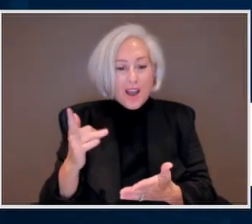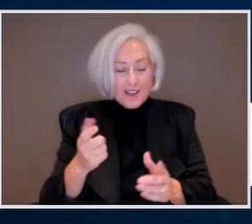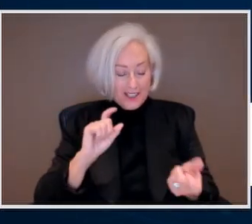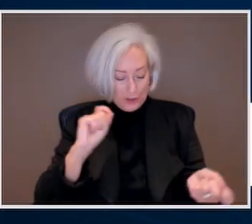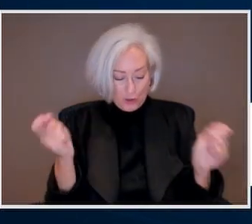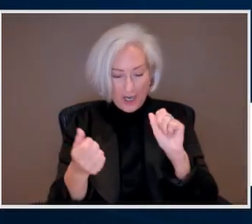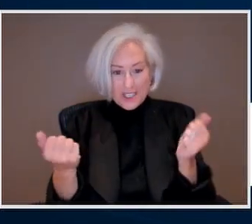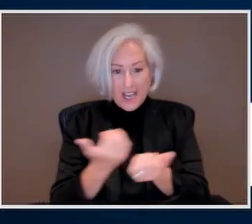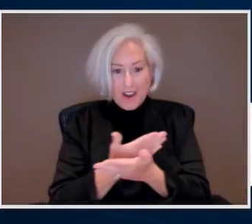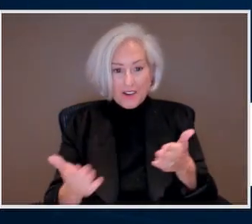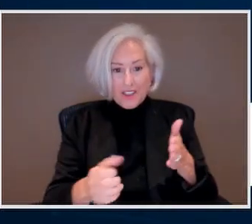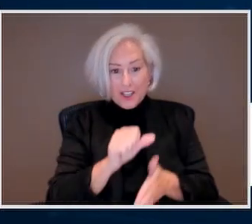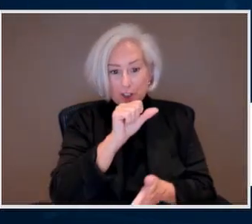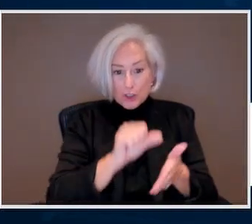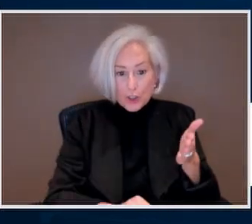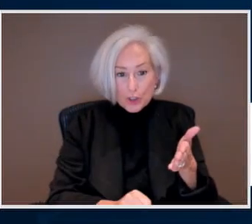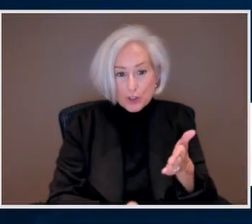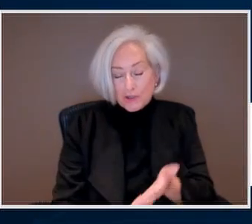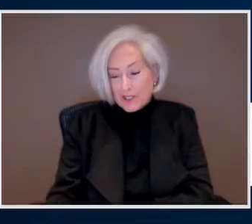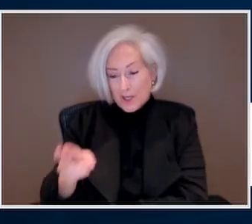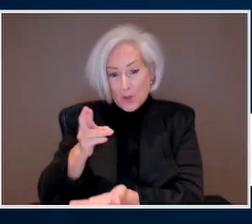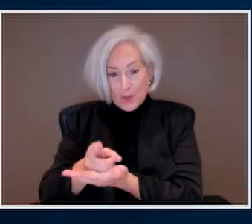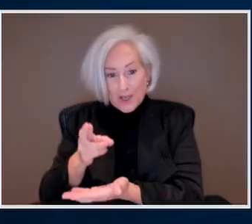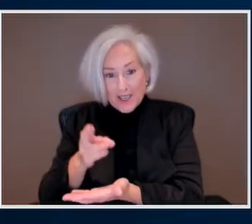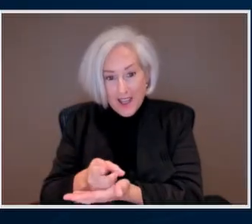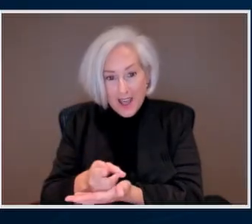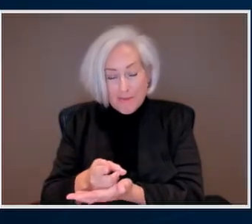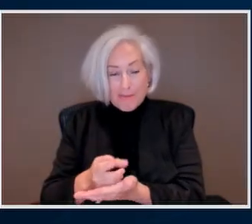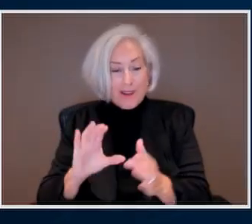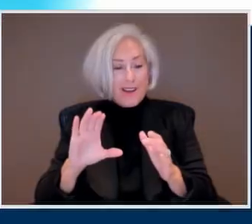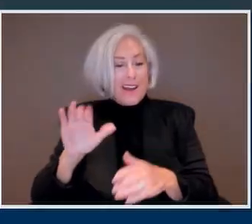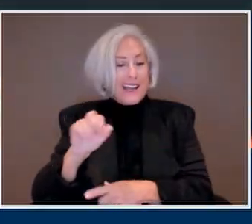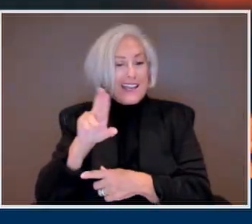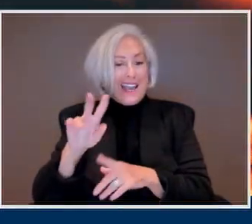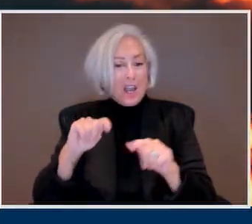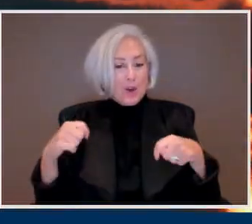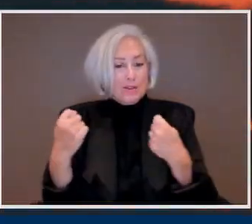that helped make it possible to return to the sport he loves.